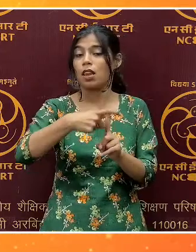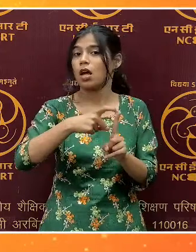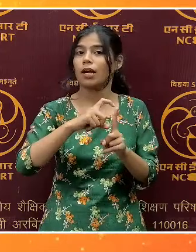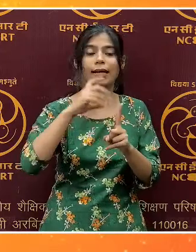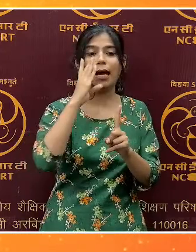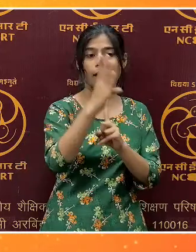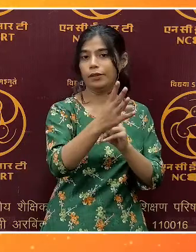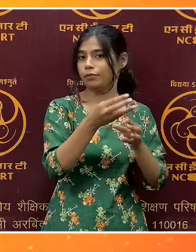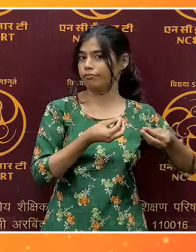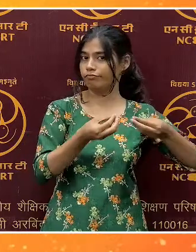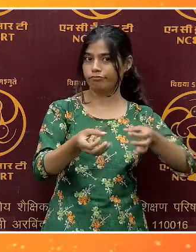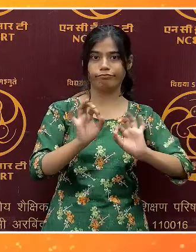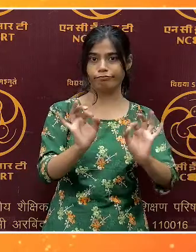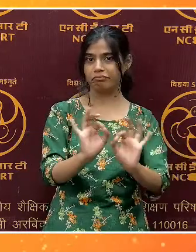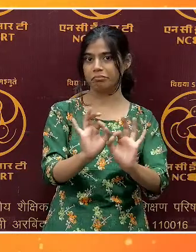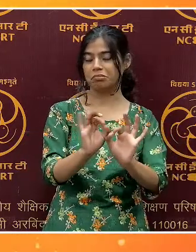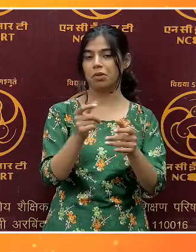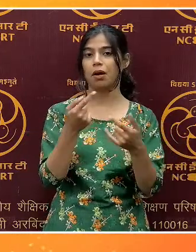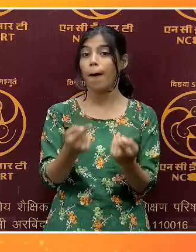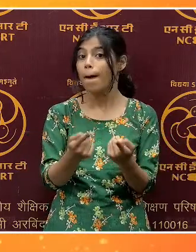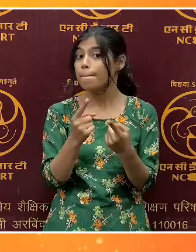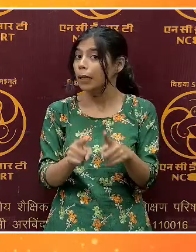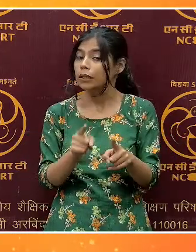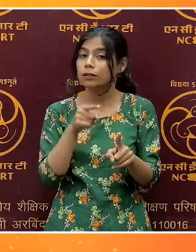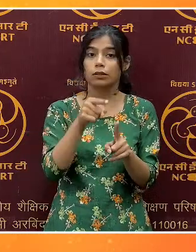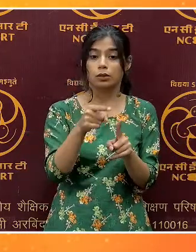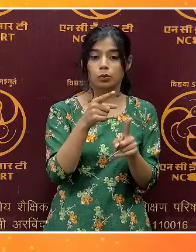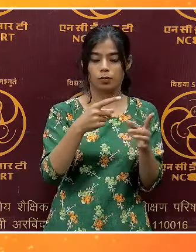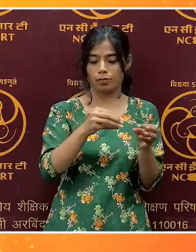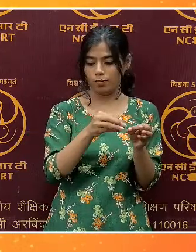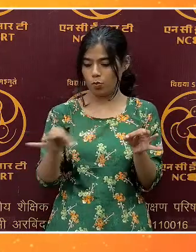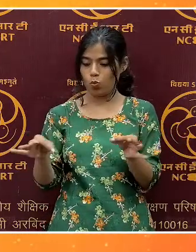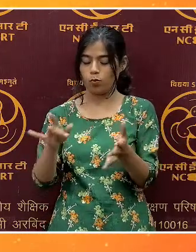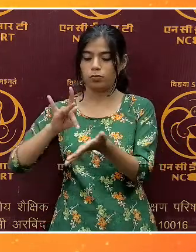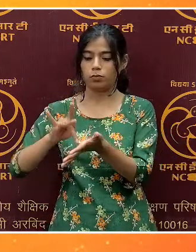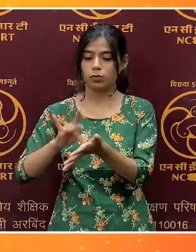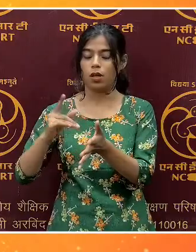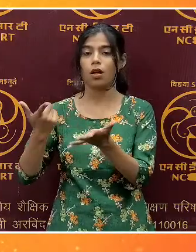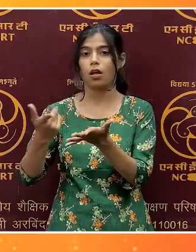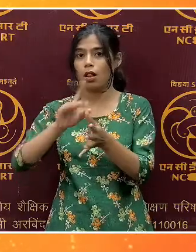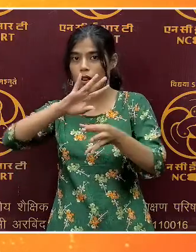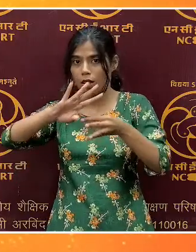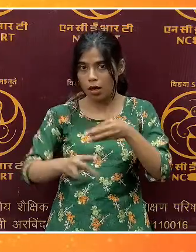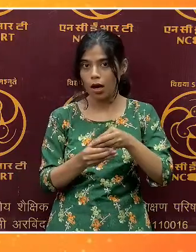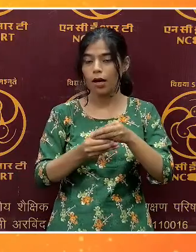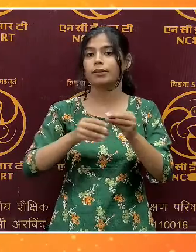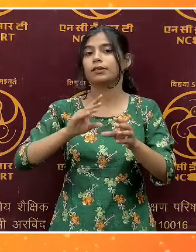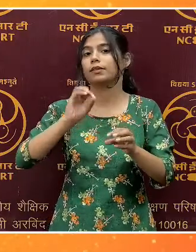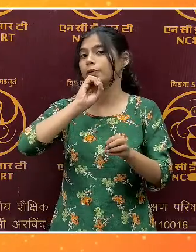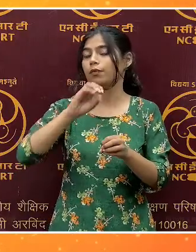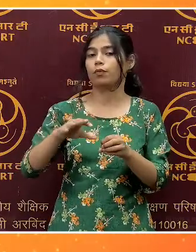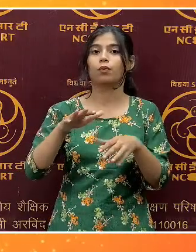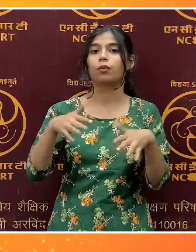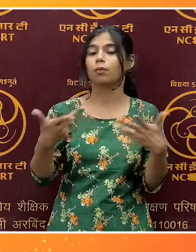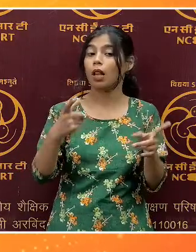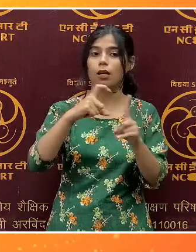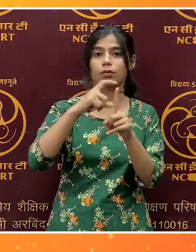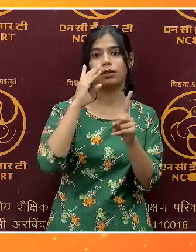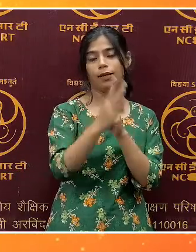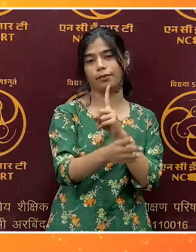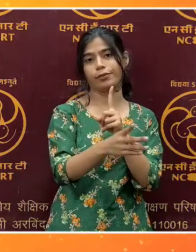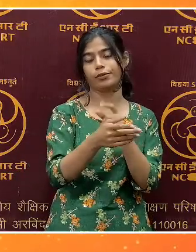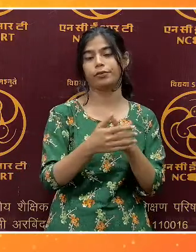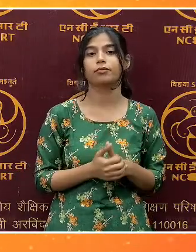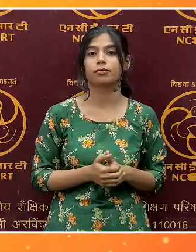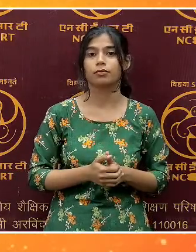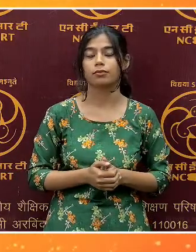In order to locate the position of the particle, we need an additional information which is the direction. Yes.